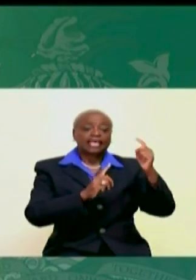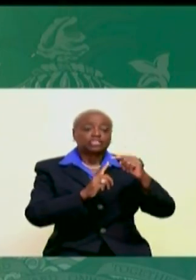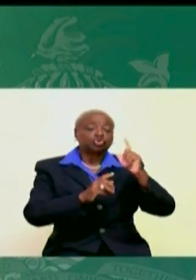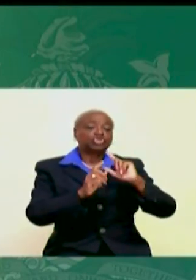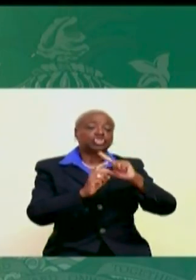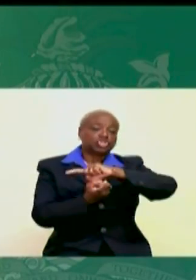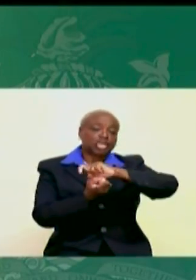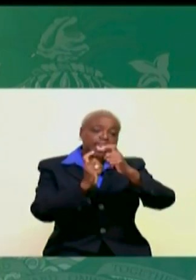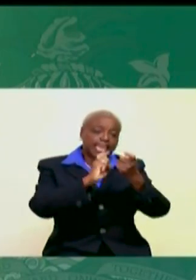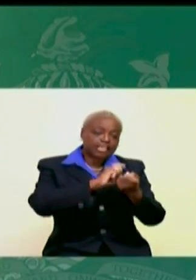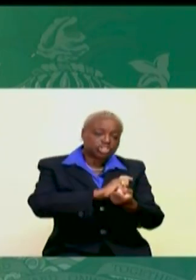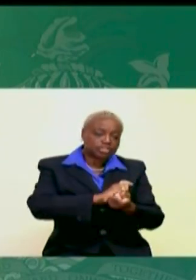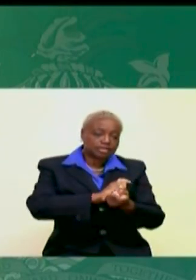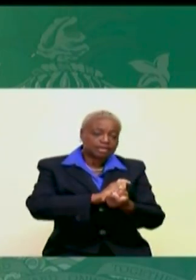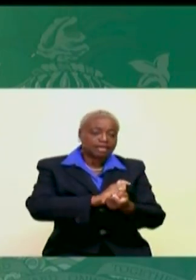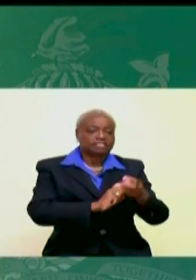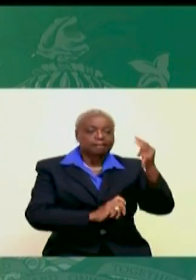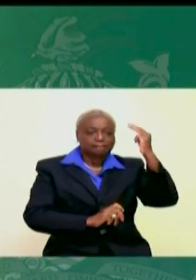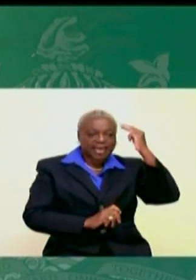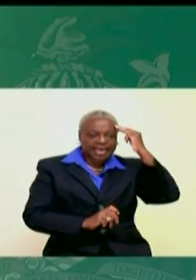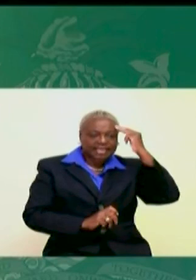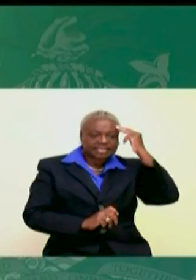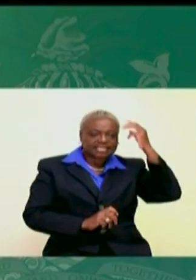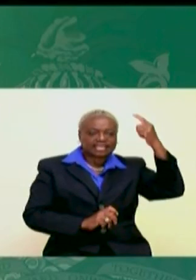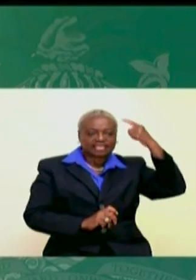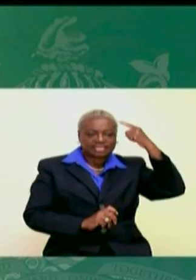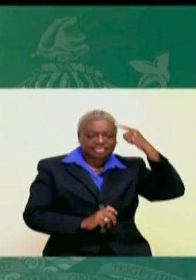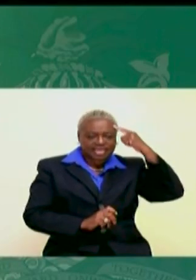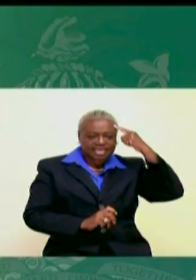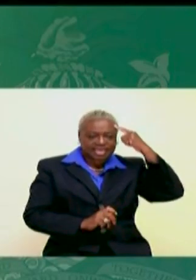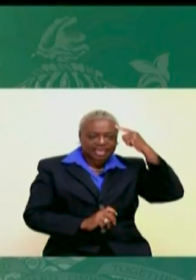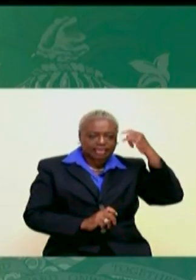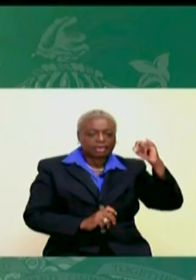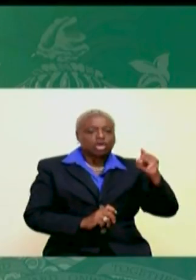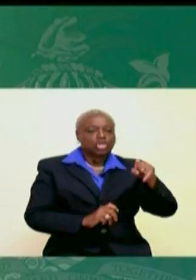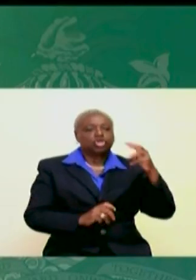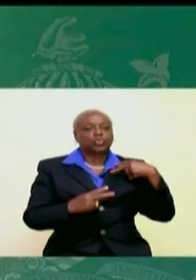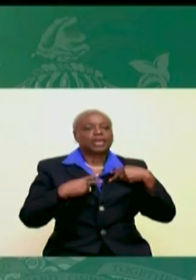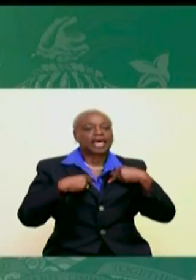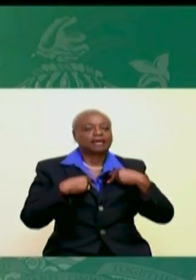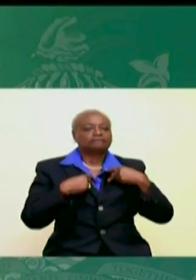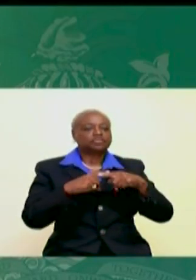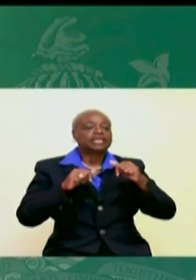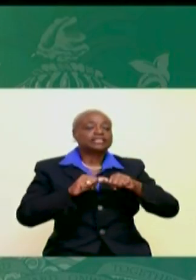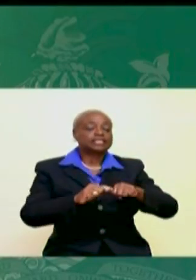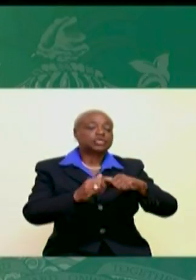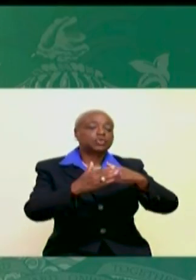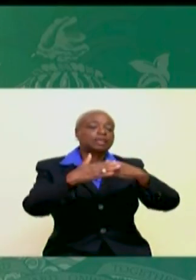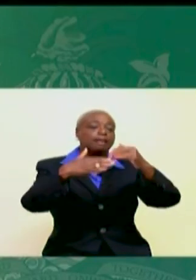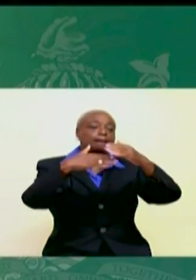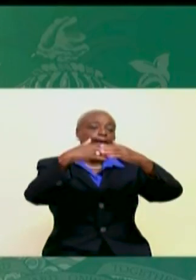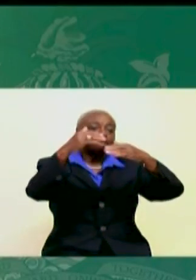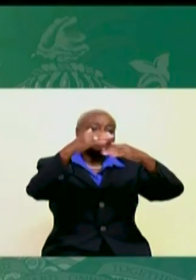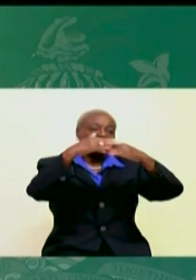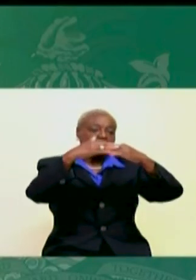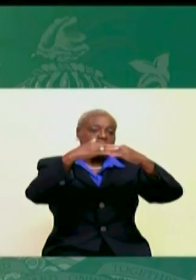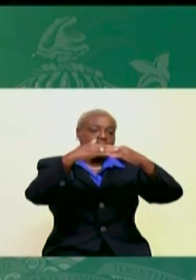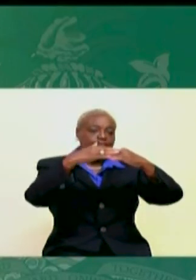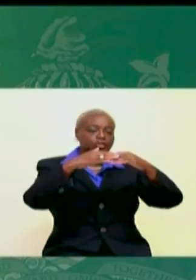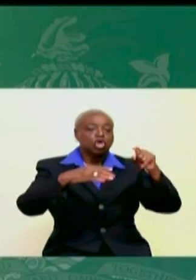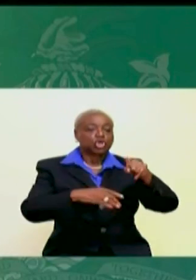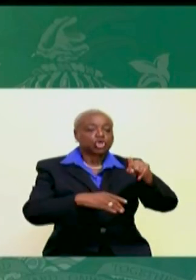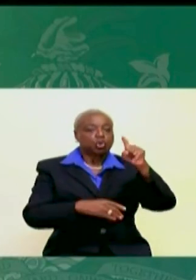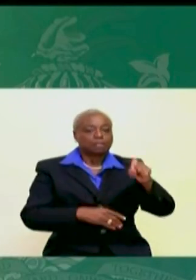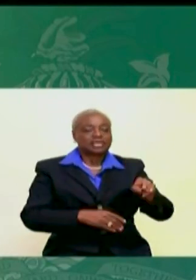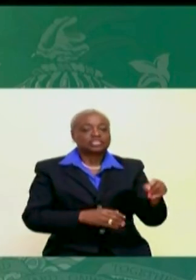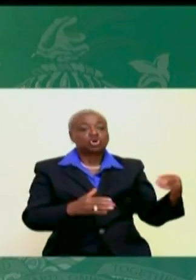you change the minds and the thinking, you're going to find yourself having to continuously build. And we have to reach